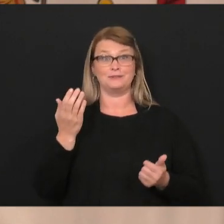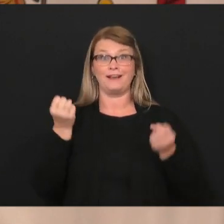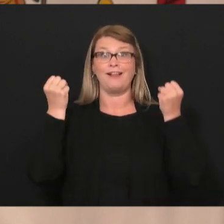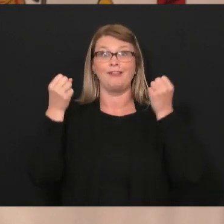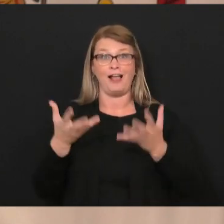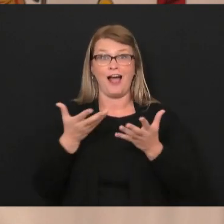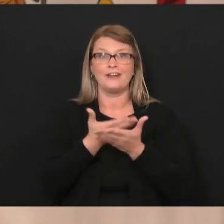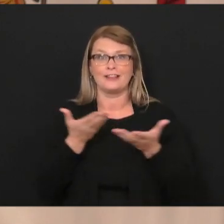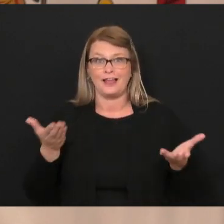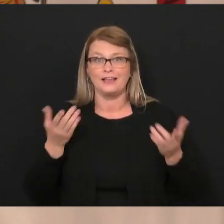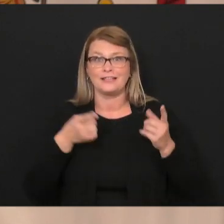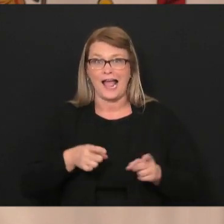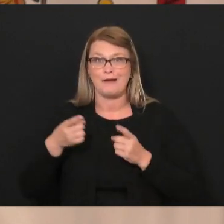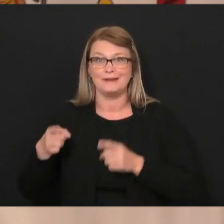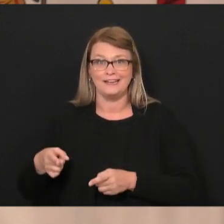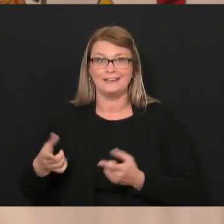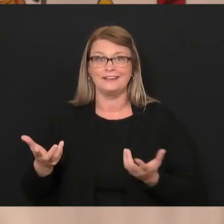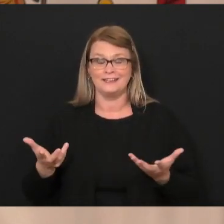stuff.